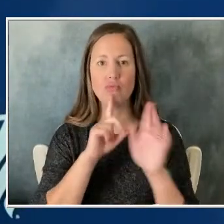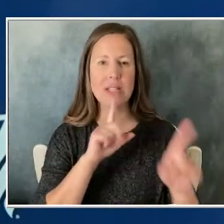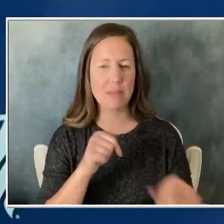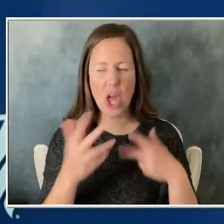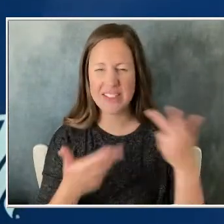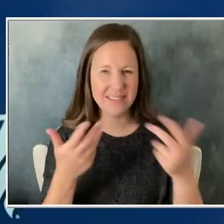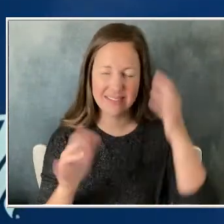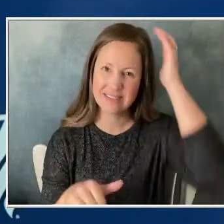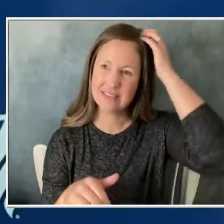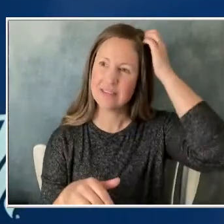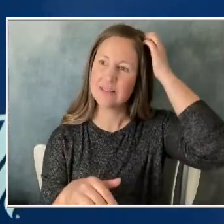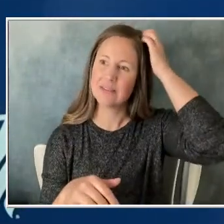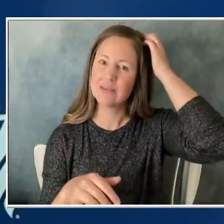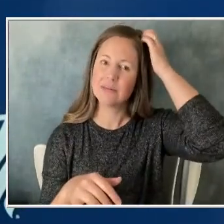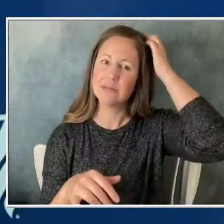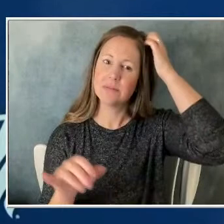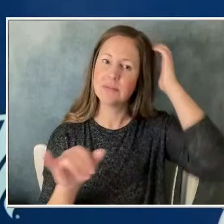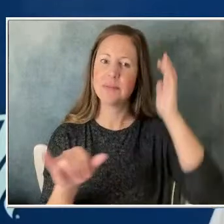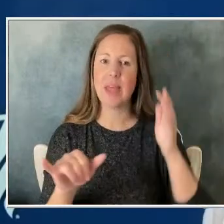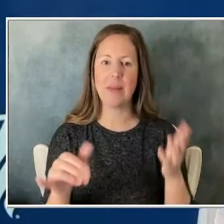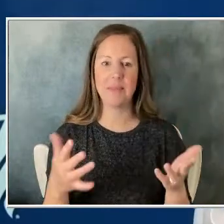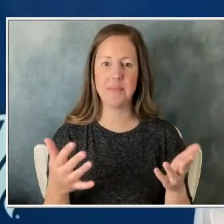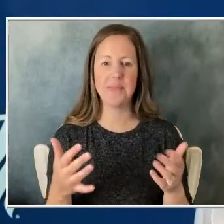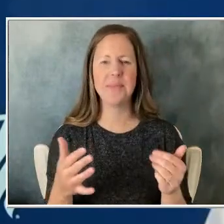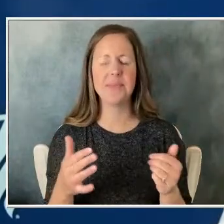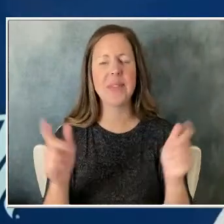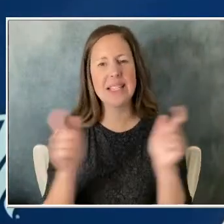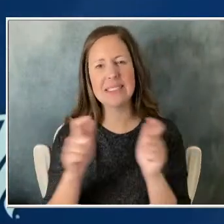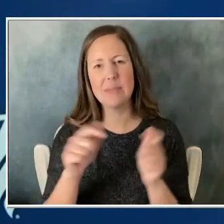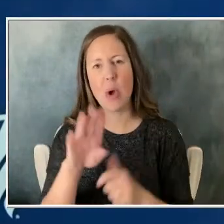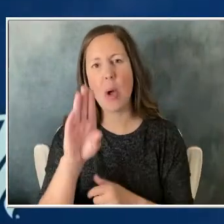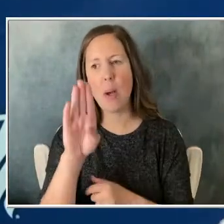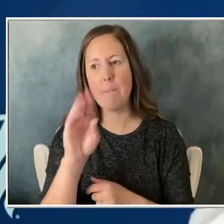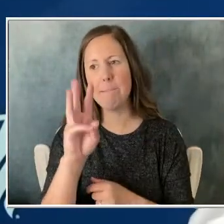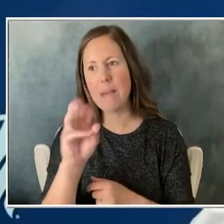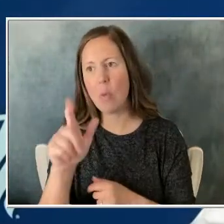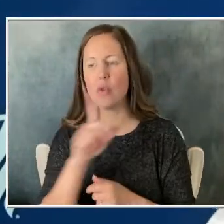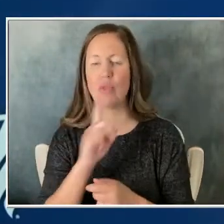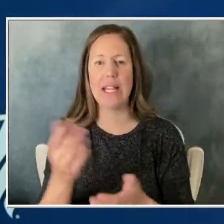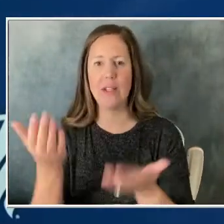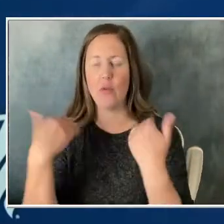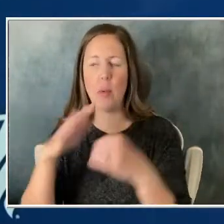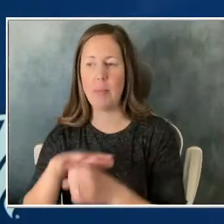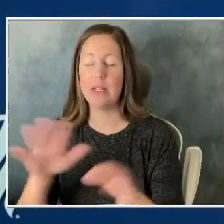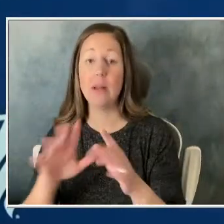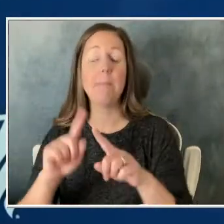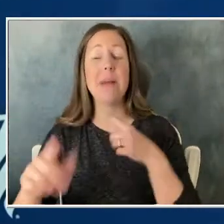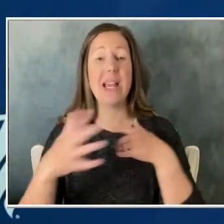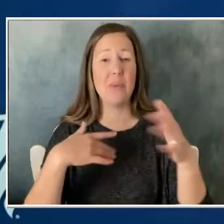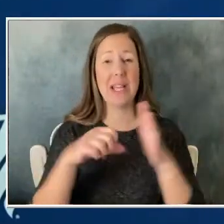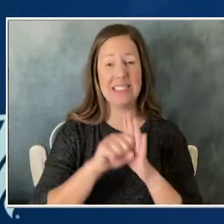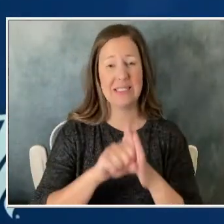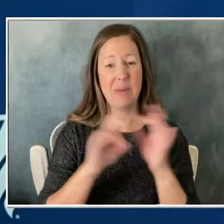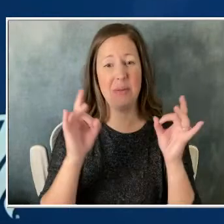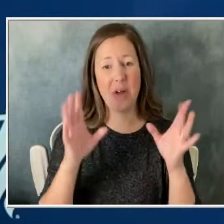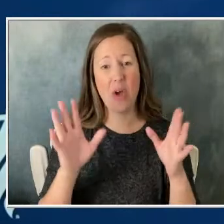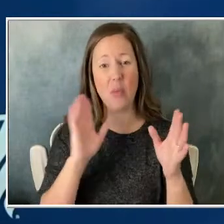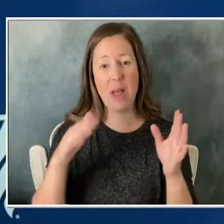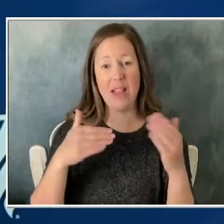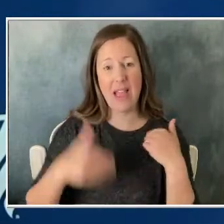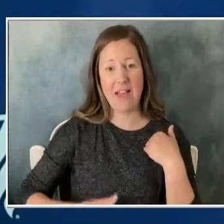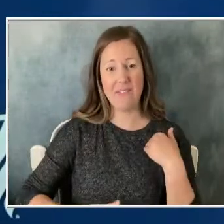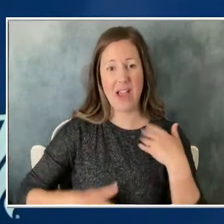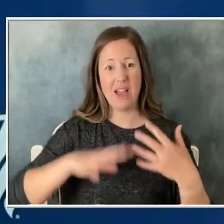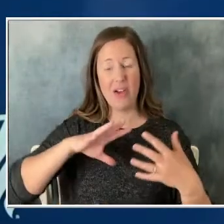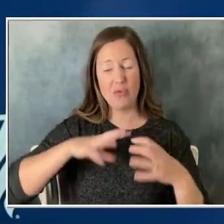about the concentration of sugar in the small bowel. But anyways, the symptoms are terrible. I mean, patient will have abdominal cramping, they'll have bad diarrhea,